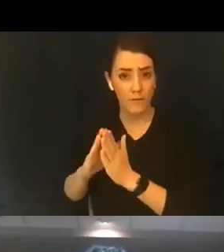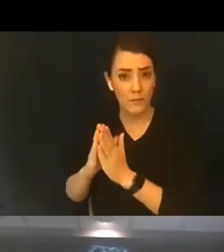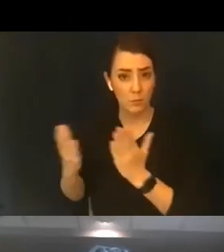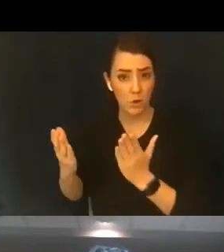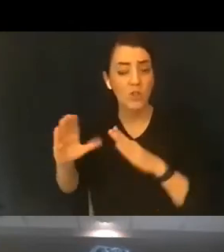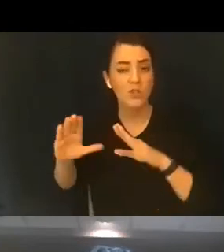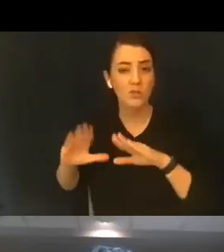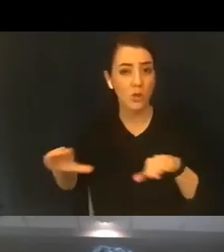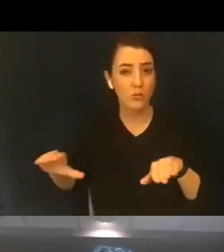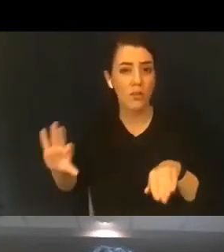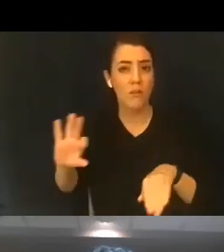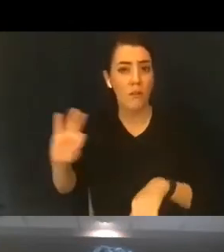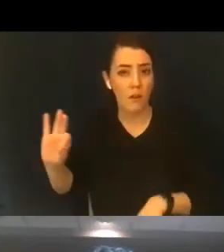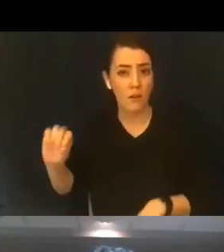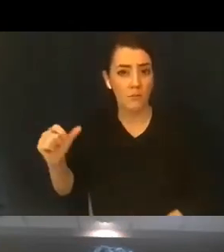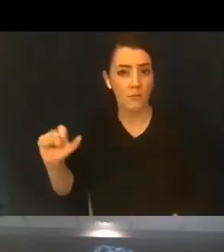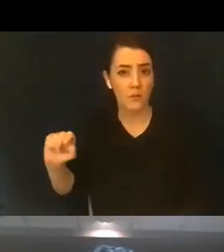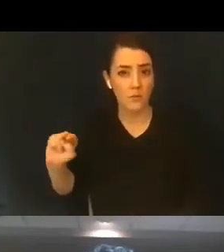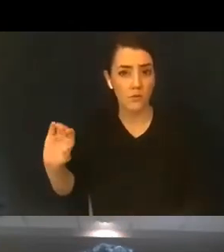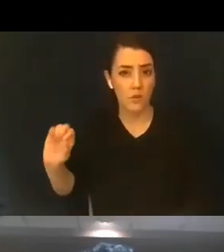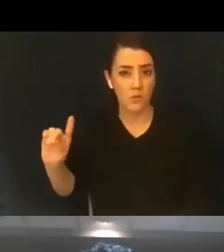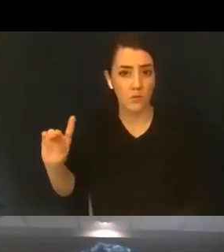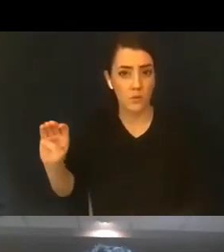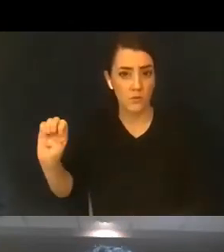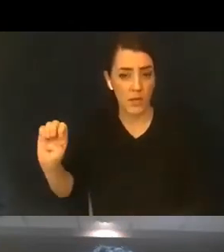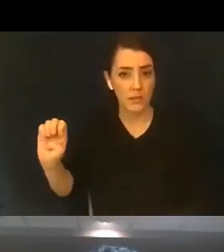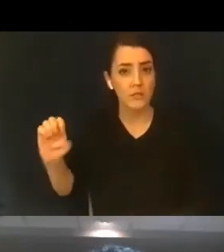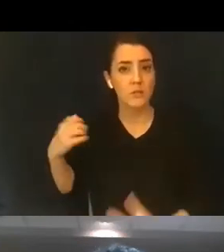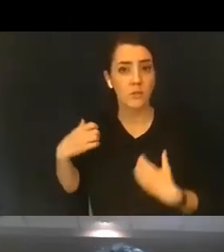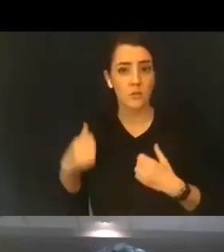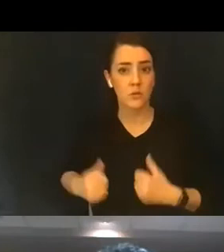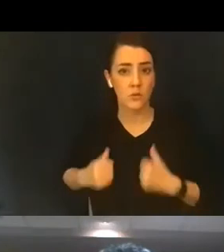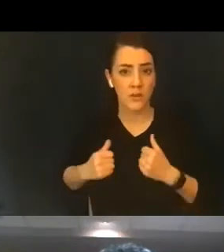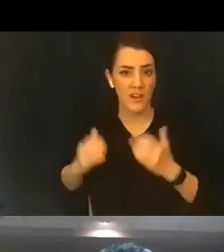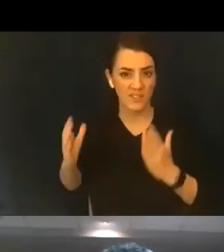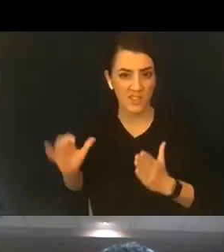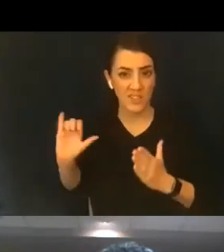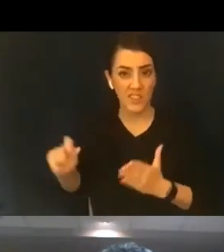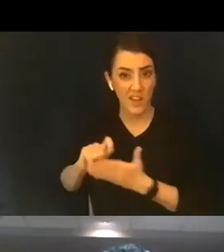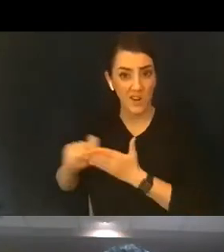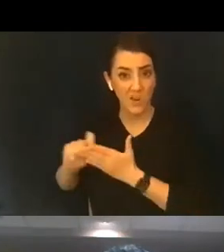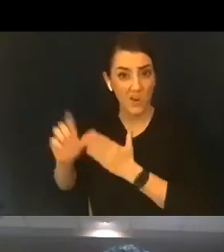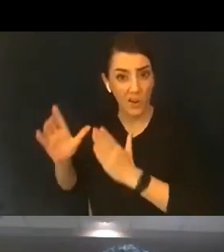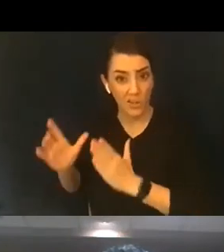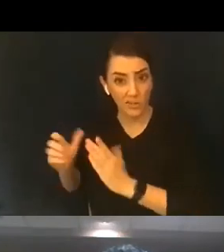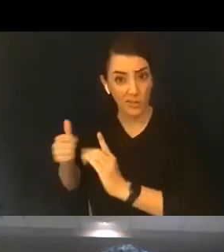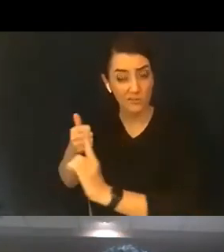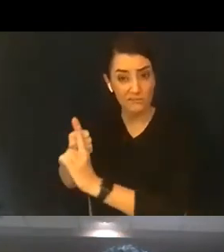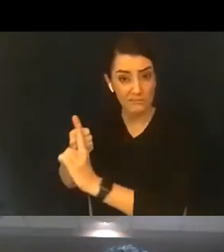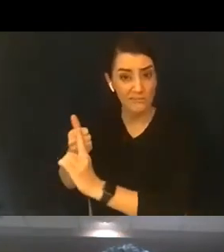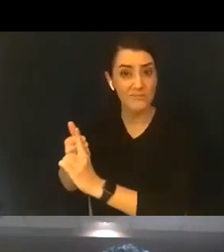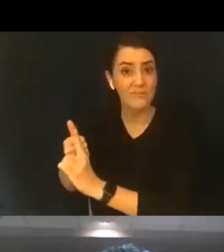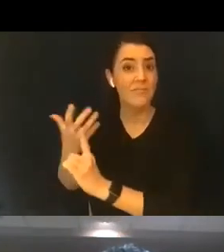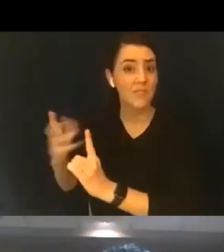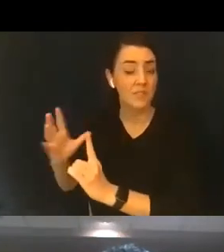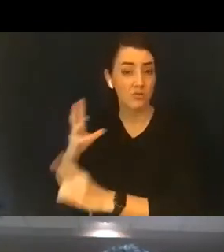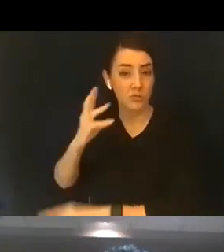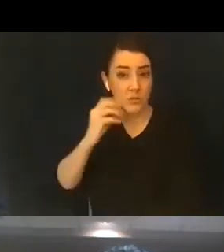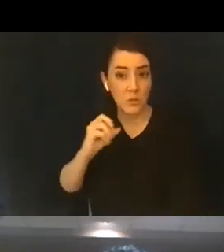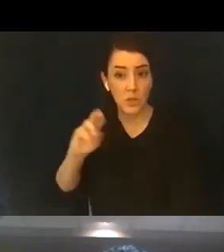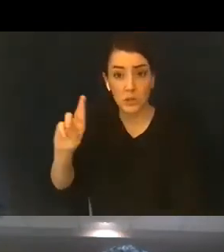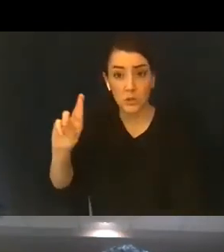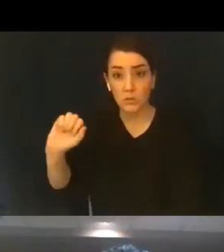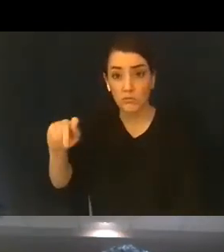stories, and for many years, you know, we looked at him as a leader in the community. And it wasn't until